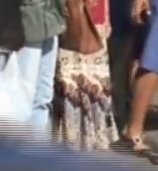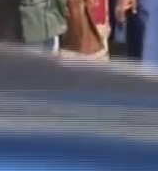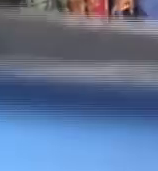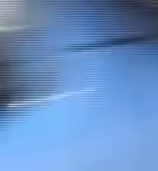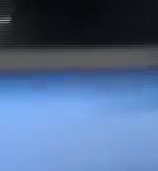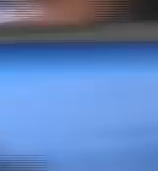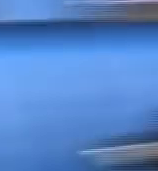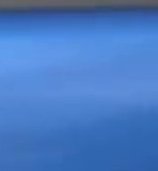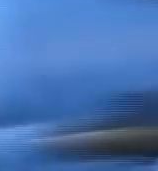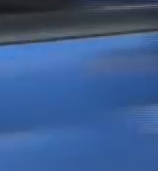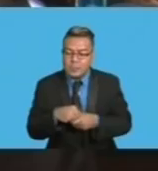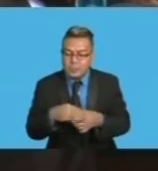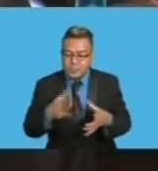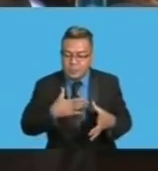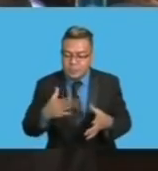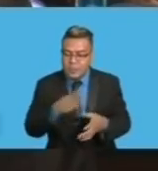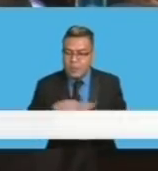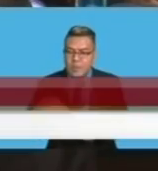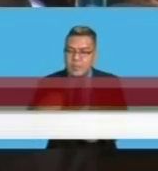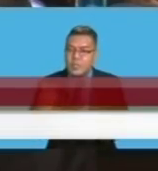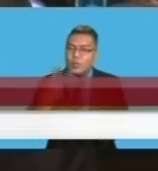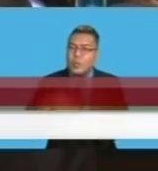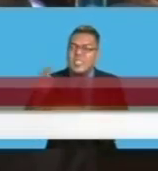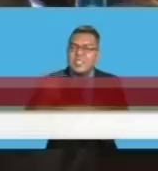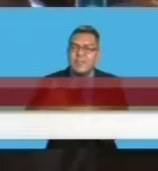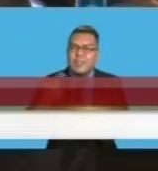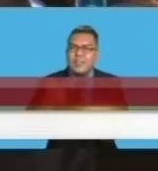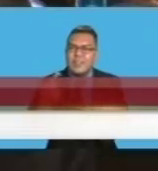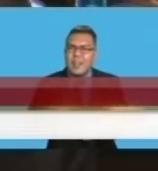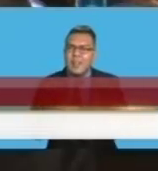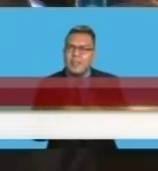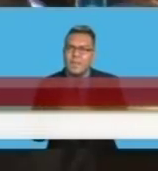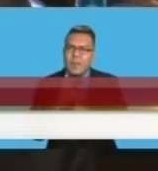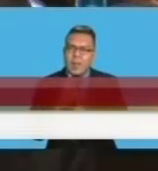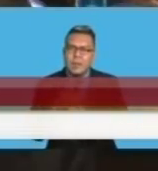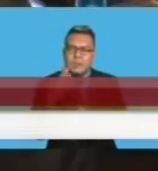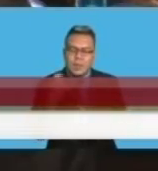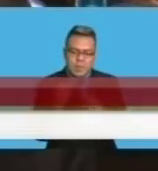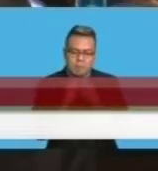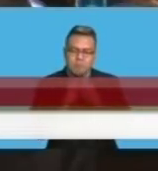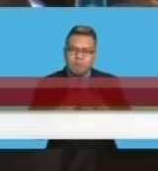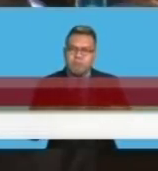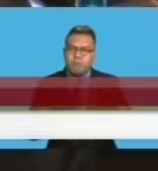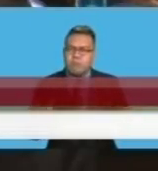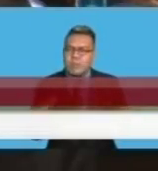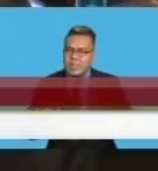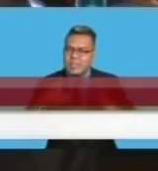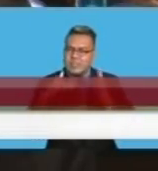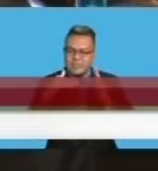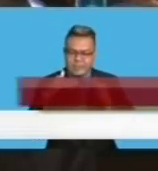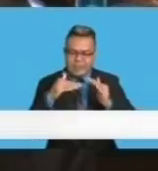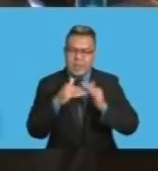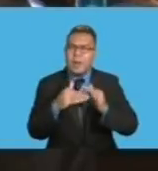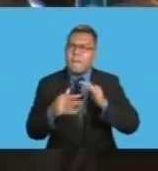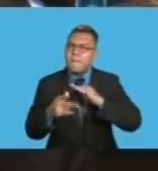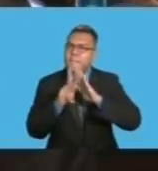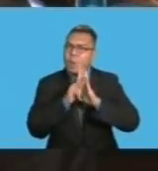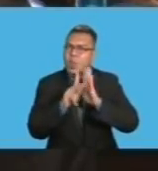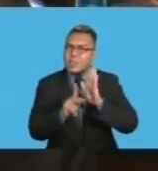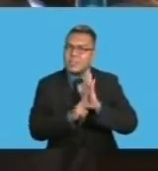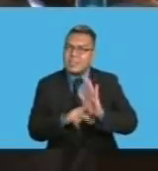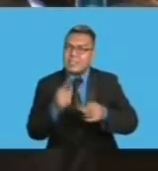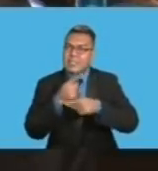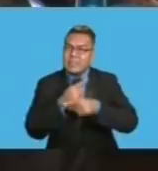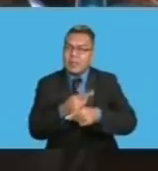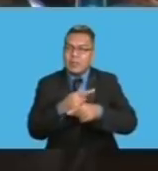to manage contracts. My ministry in 2017 developed and disseminated a standard policy guideline for